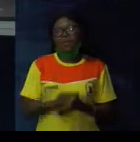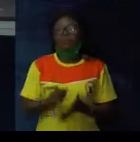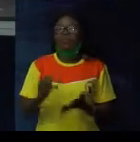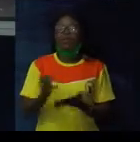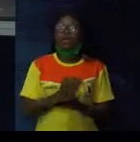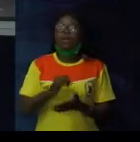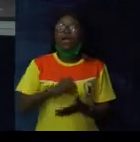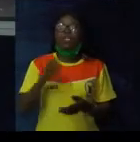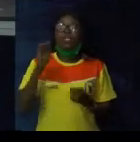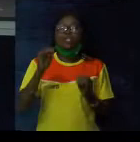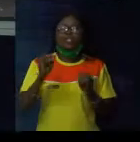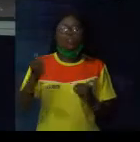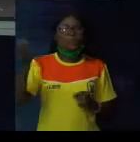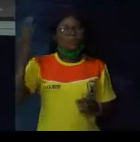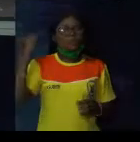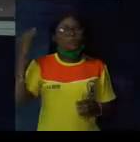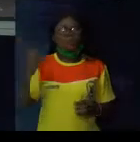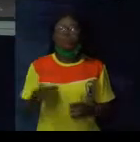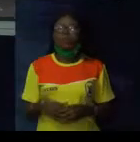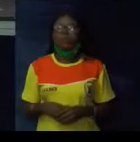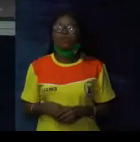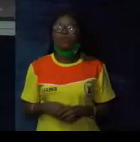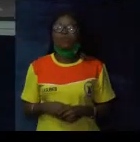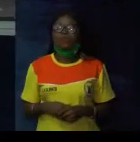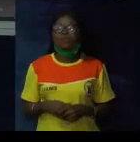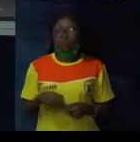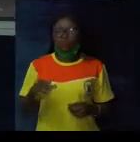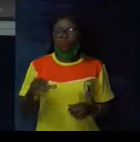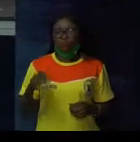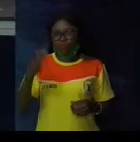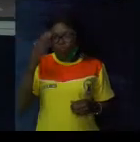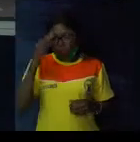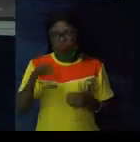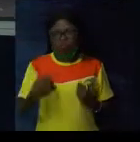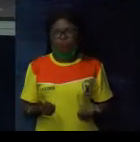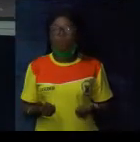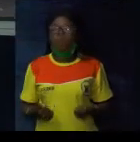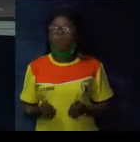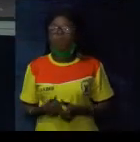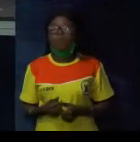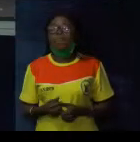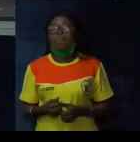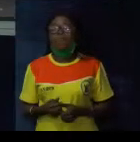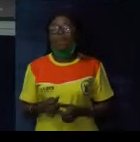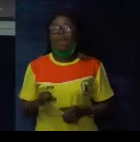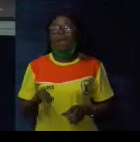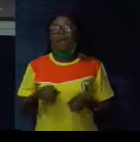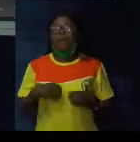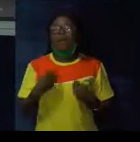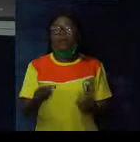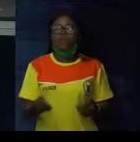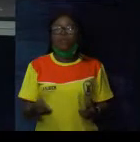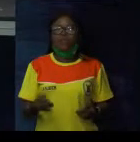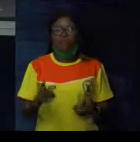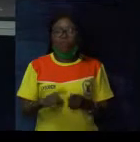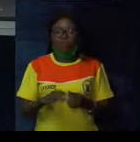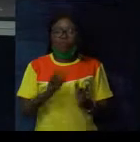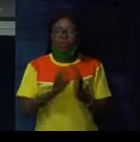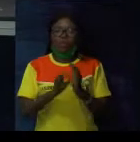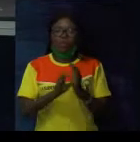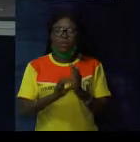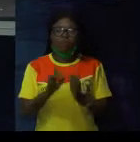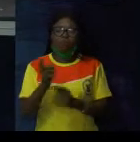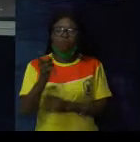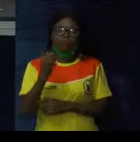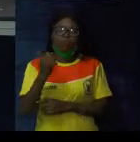song. Fahrenheit back to Celsius, shed of the 32. Then you need to scale it down with 5/9. I'll give